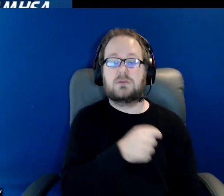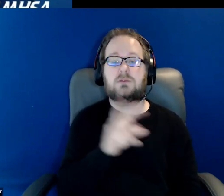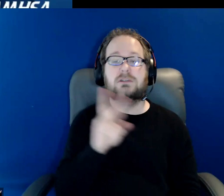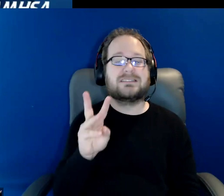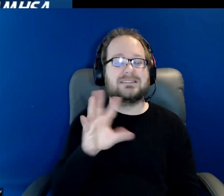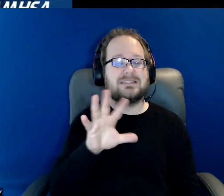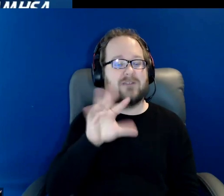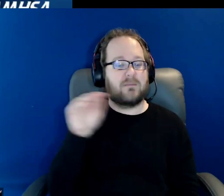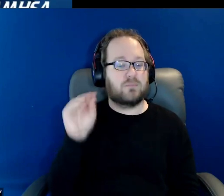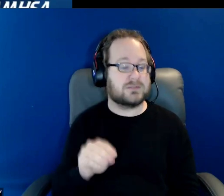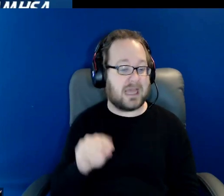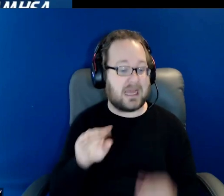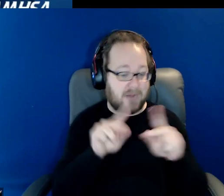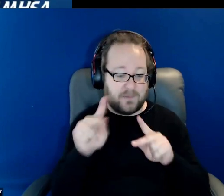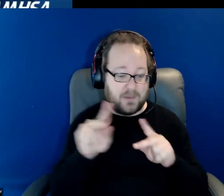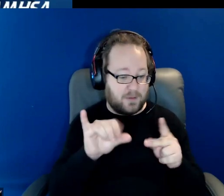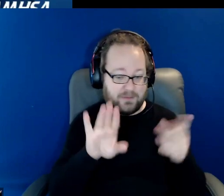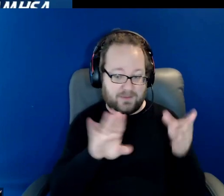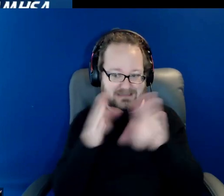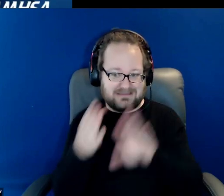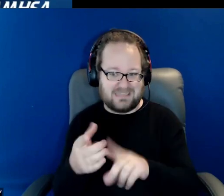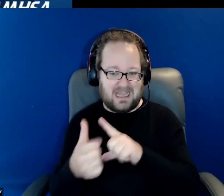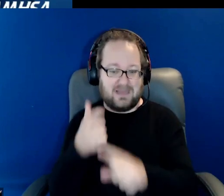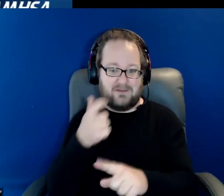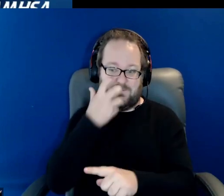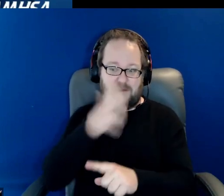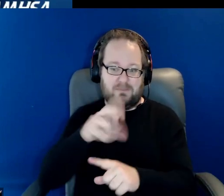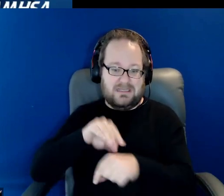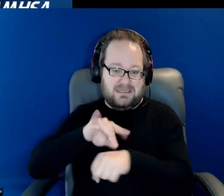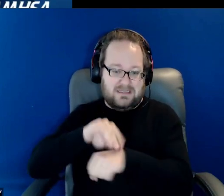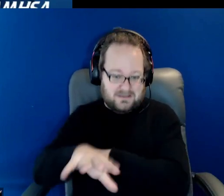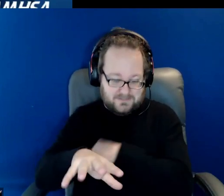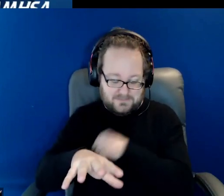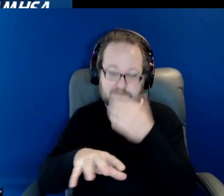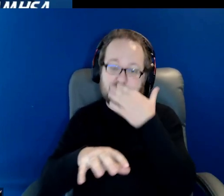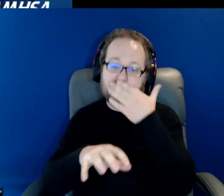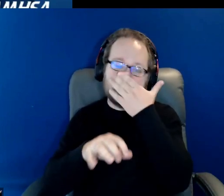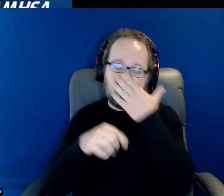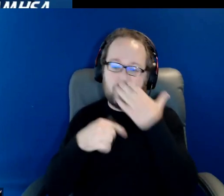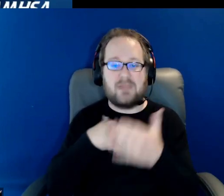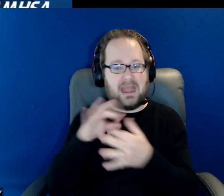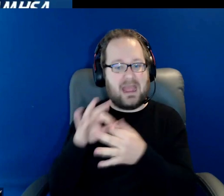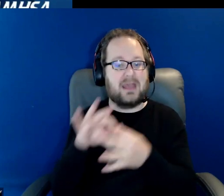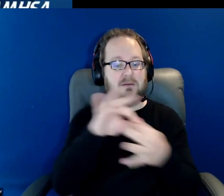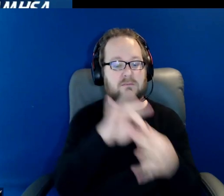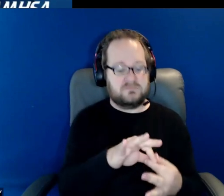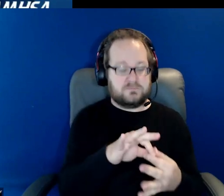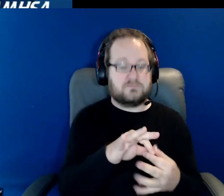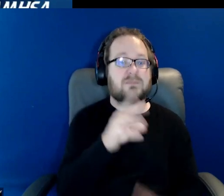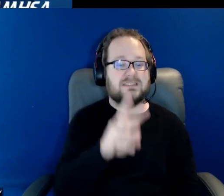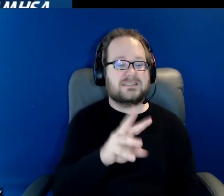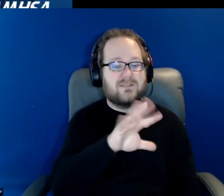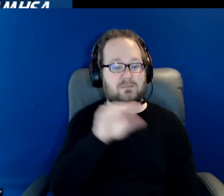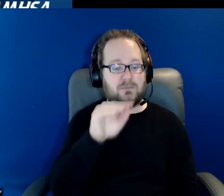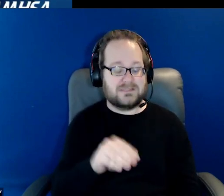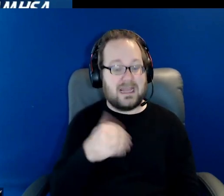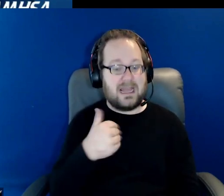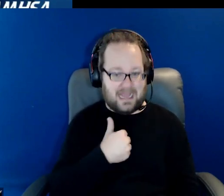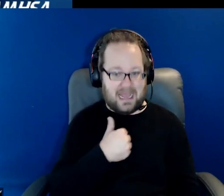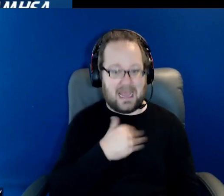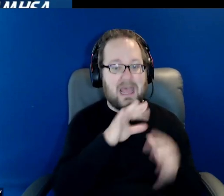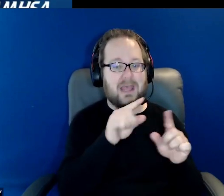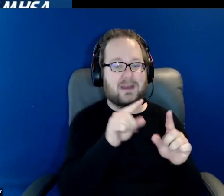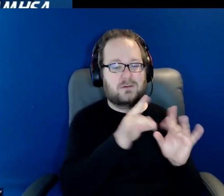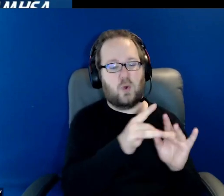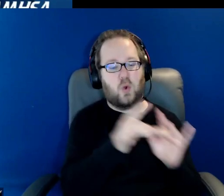65% of the people who died from heat-related deaths had a corresponding substance use condition. 65% had a